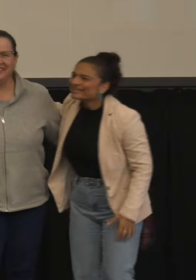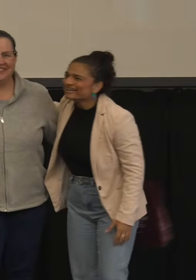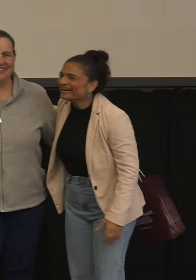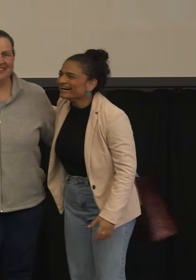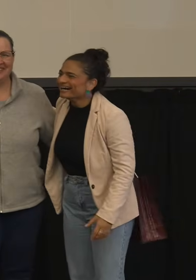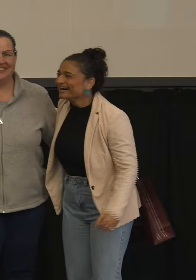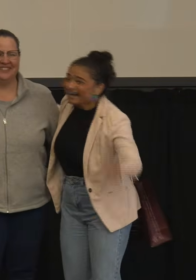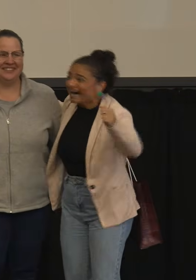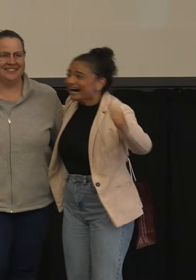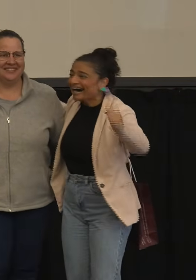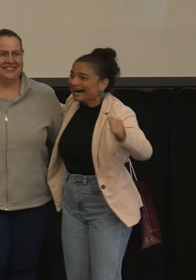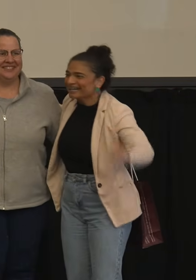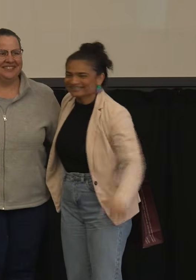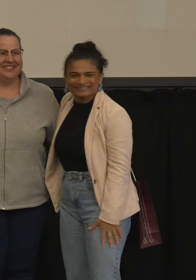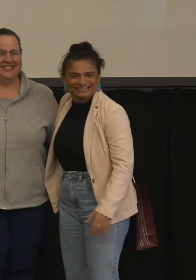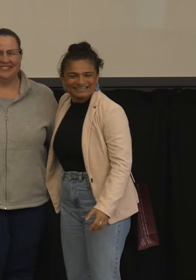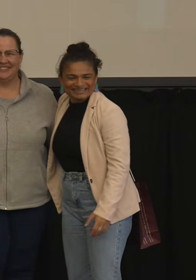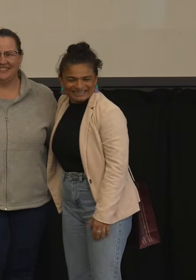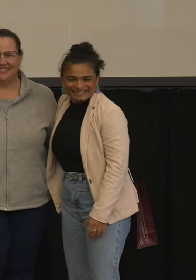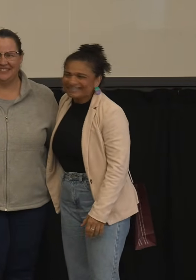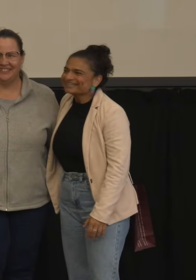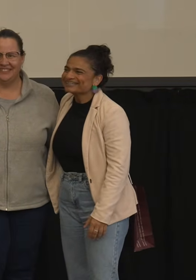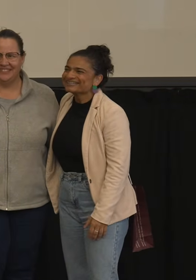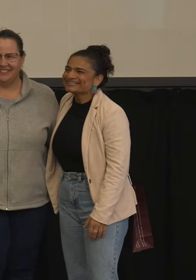photographer, please?